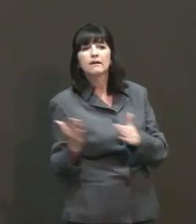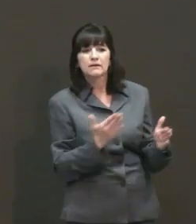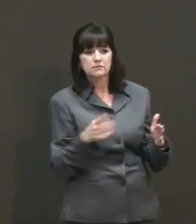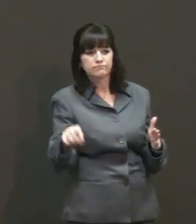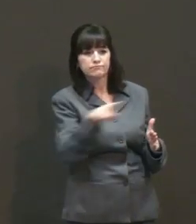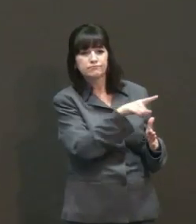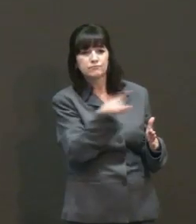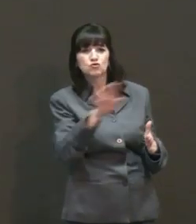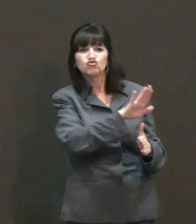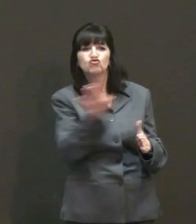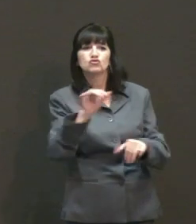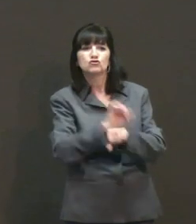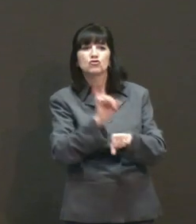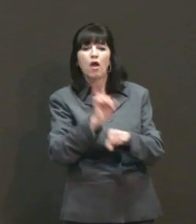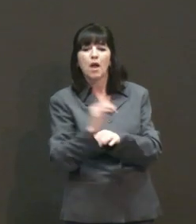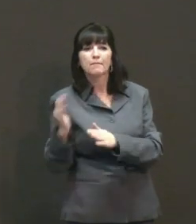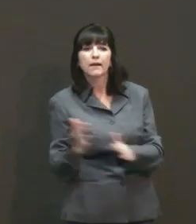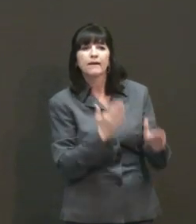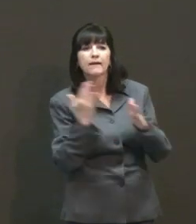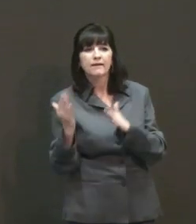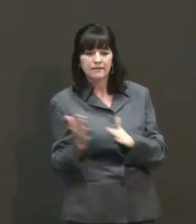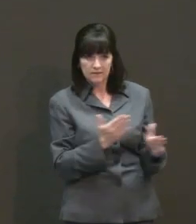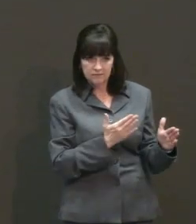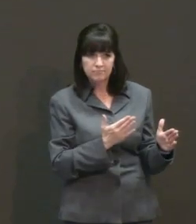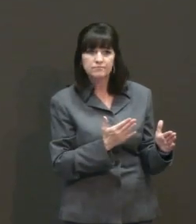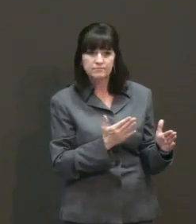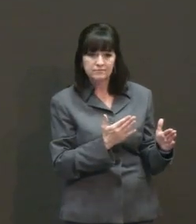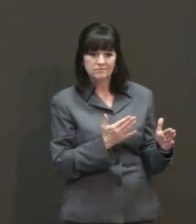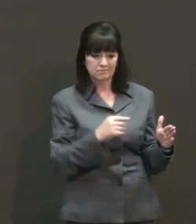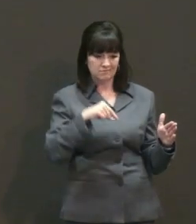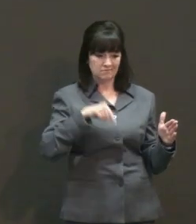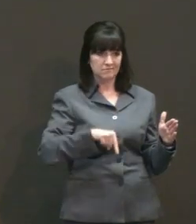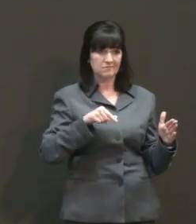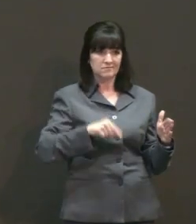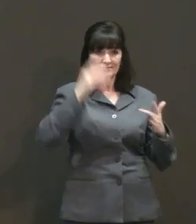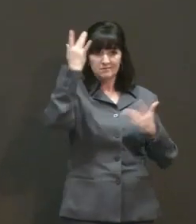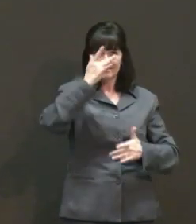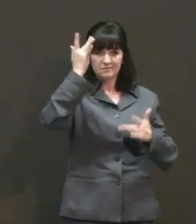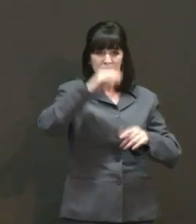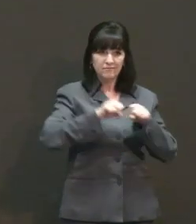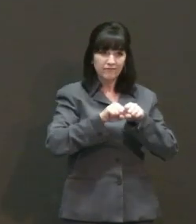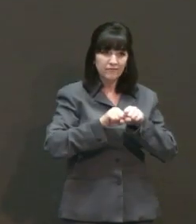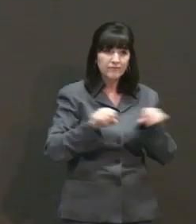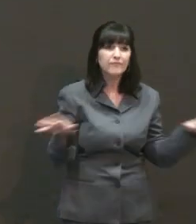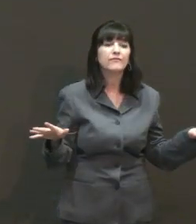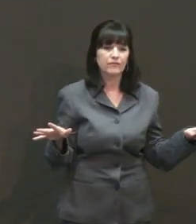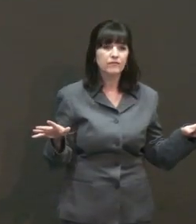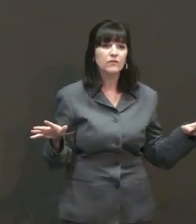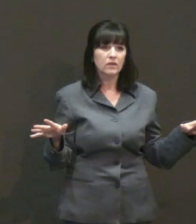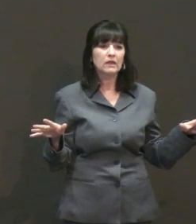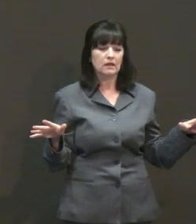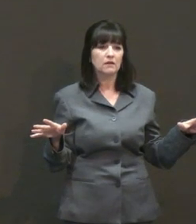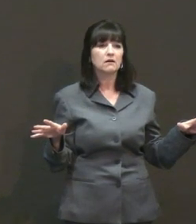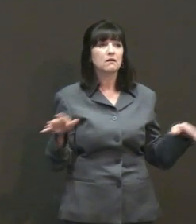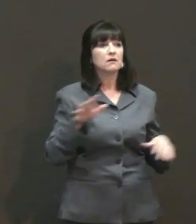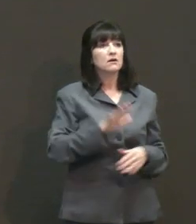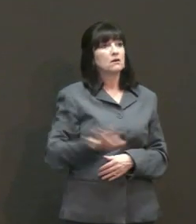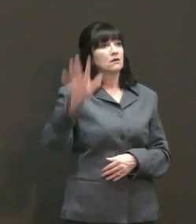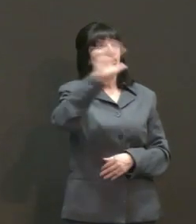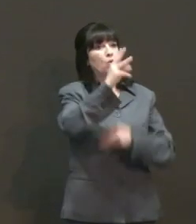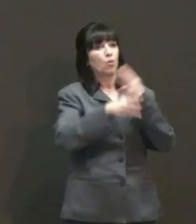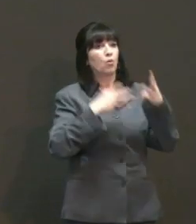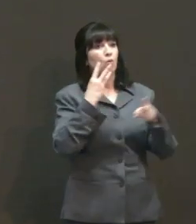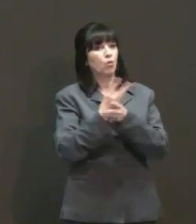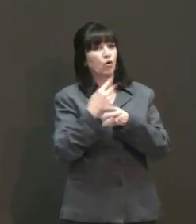out to the best science on this pandemic and what the experience has been around the world.